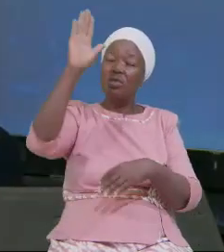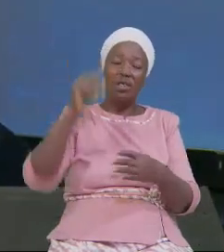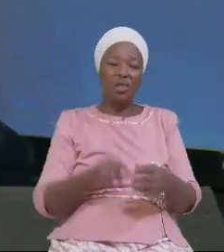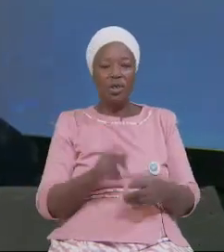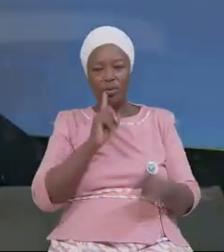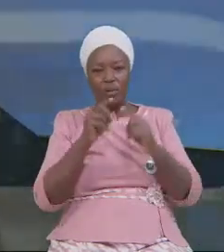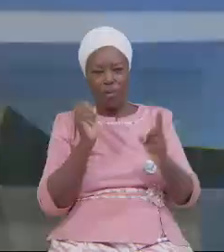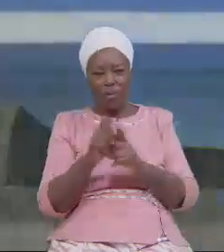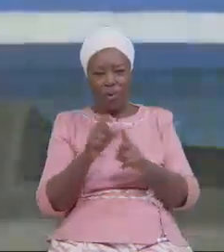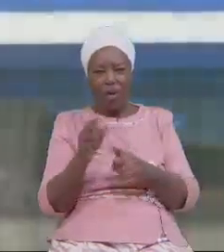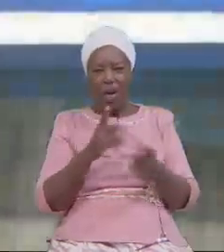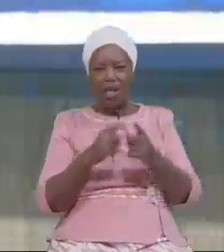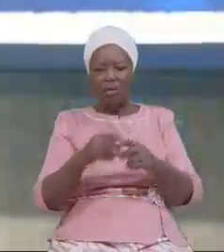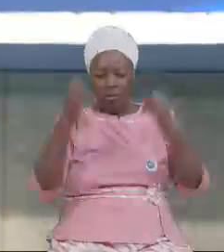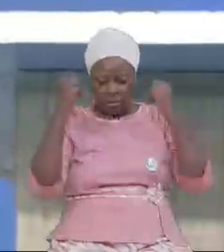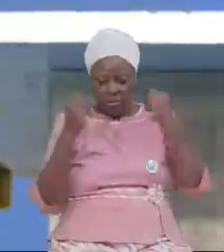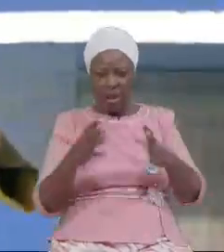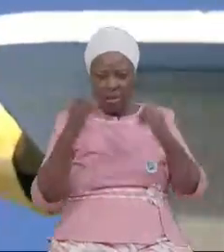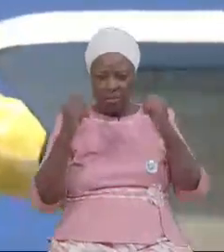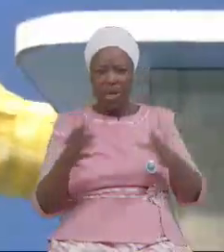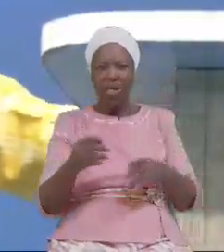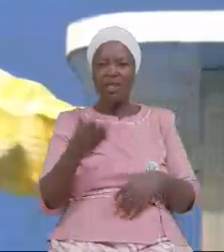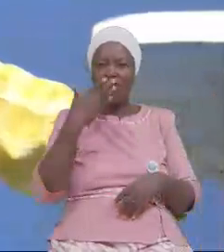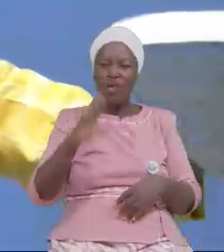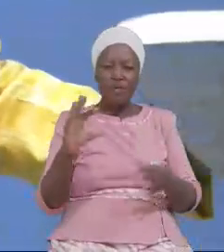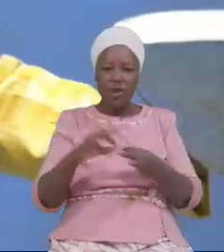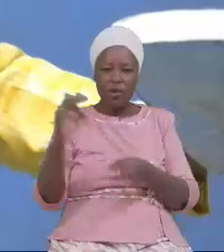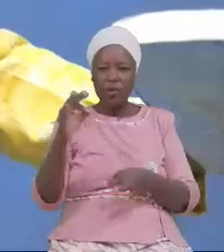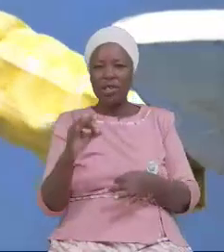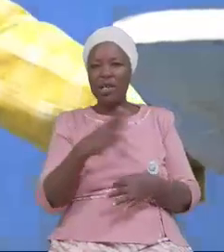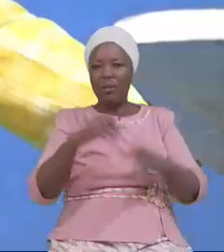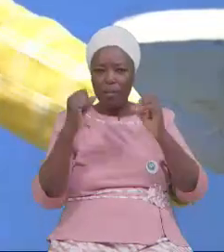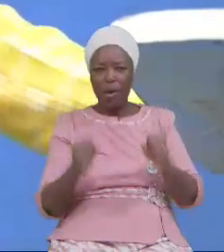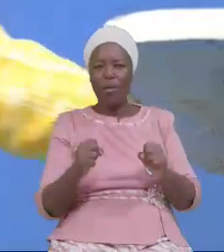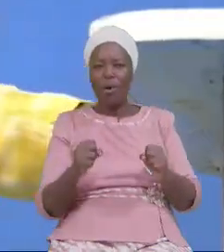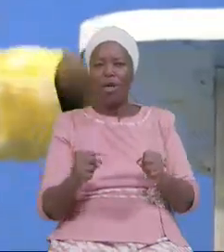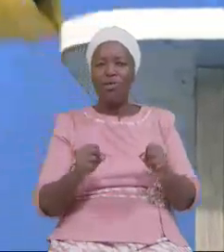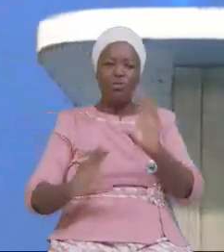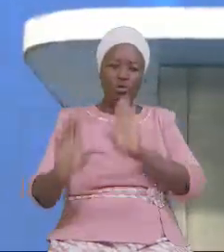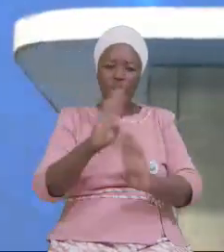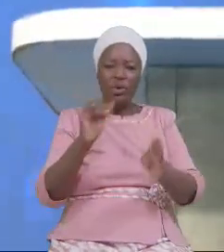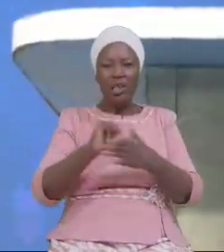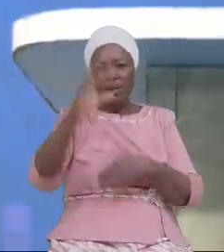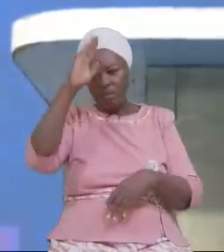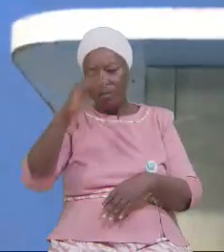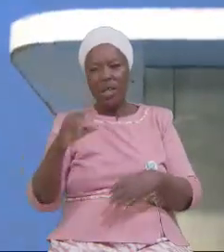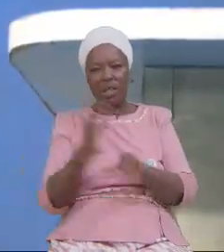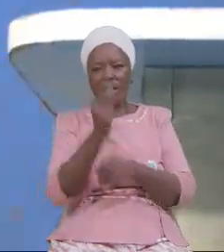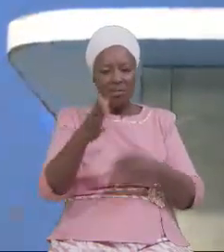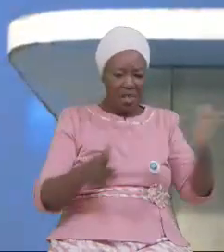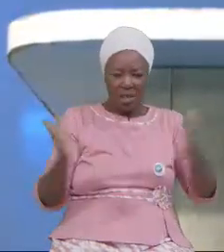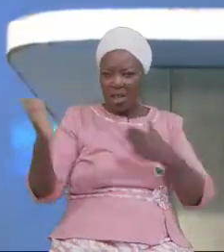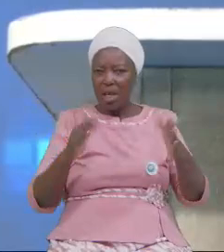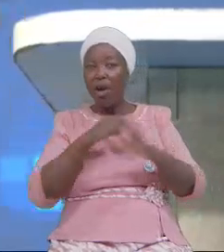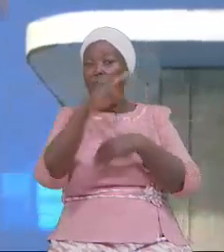of evil spirits, of evil powers tormenting the man, driving him there and there, all he needs to